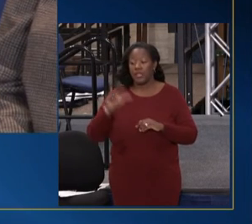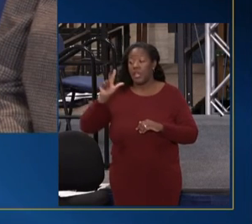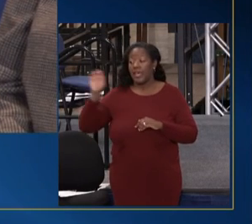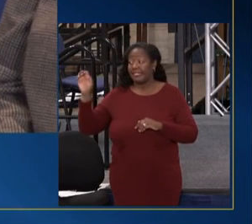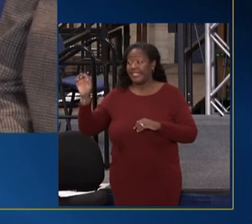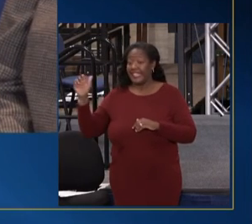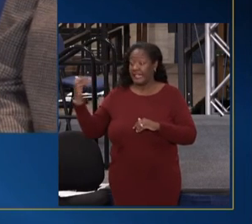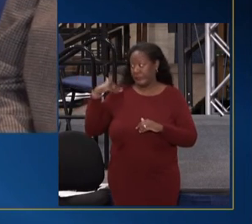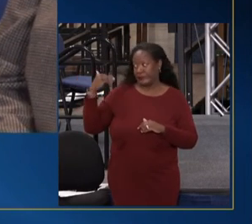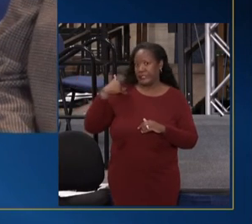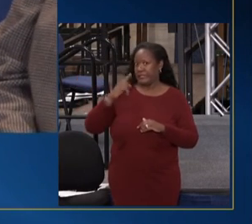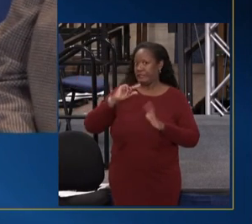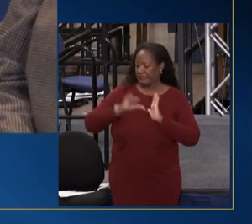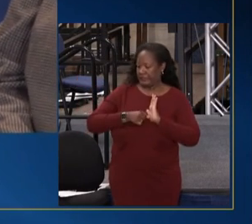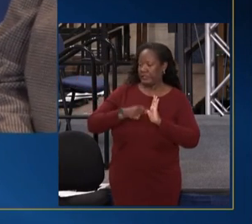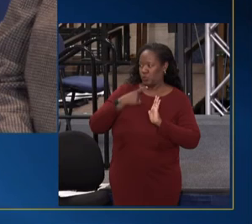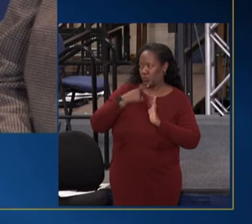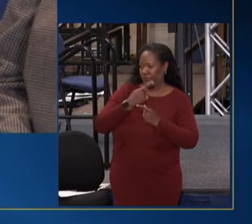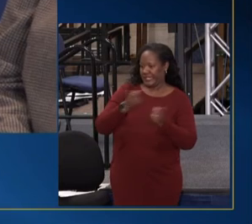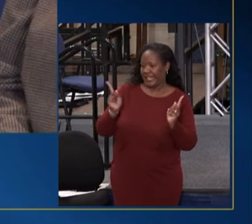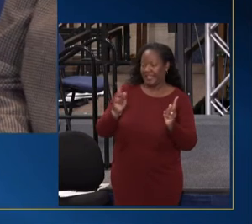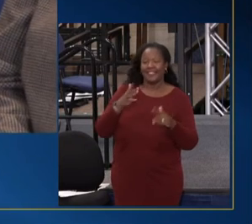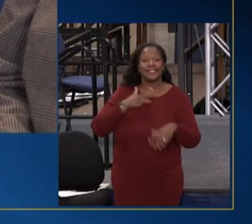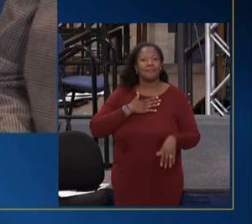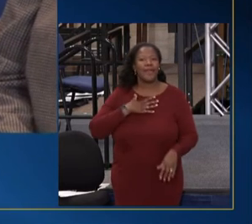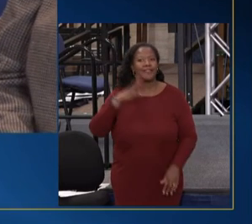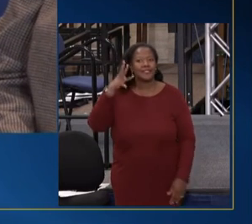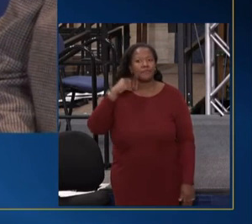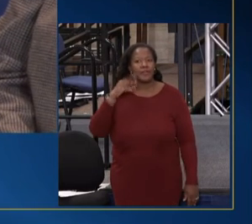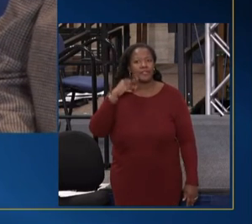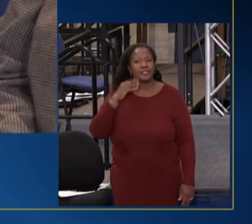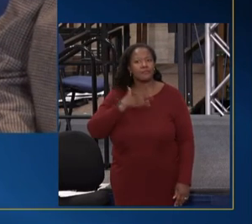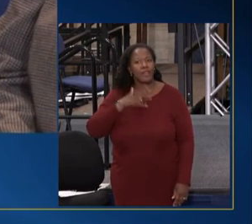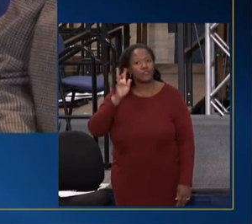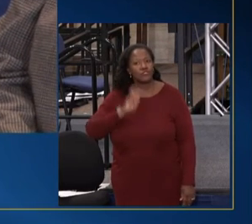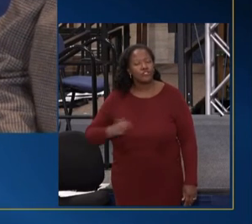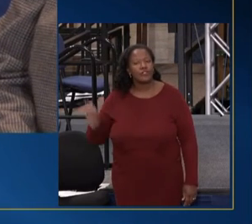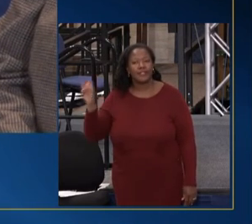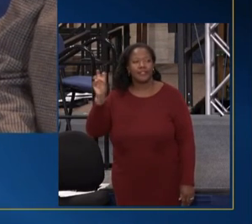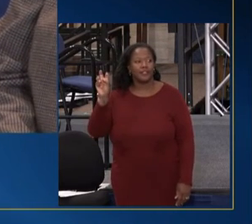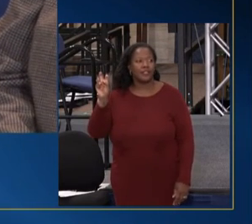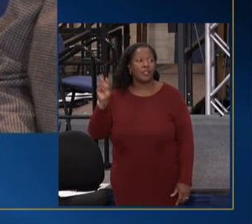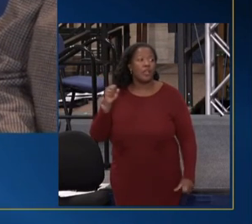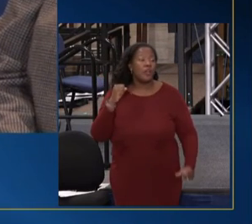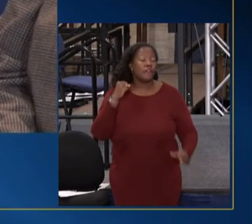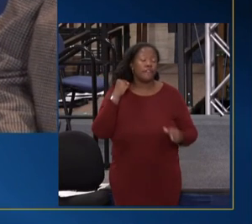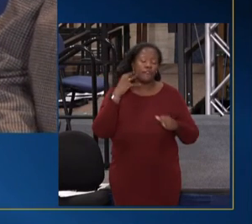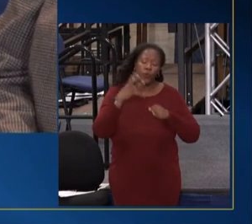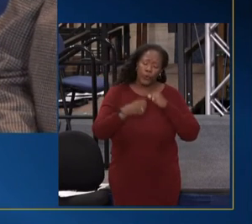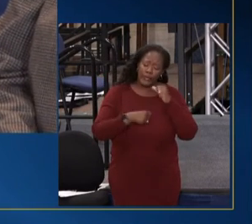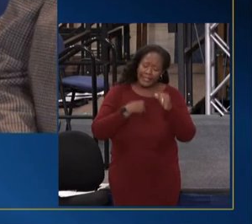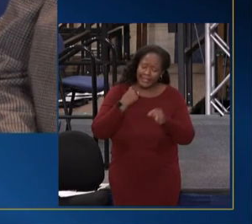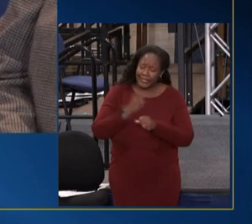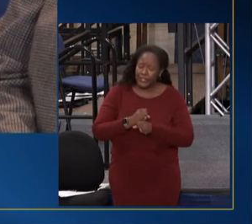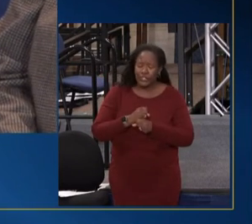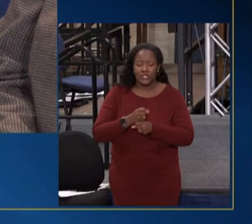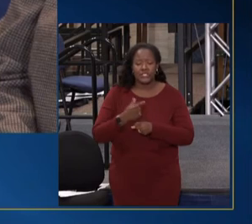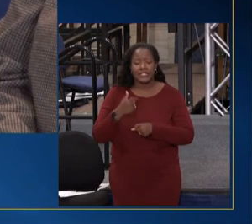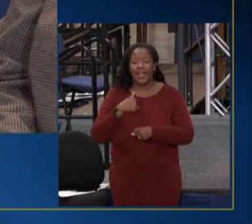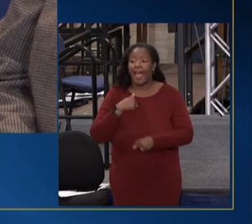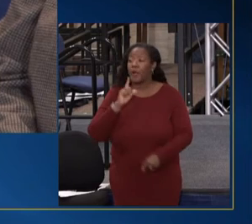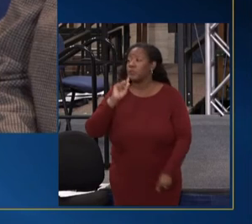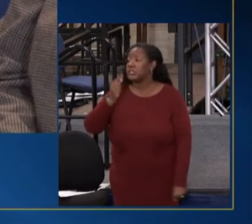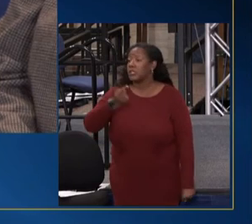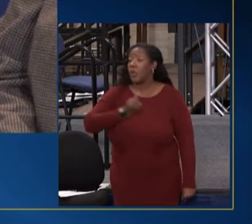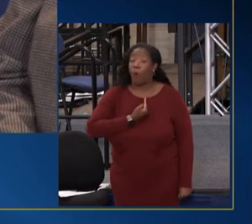that I talked about is sort of that journey. There have been for years times when I was the